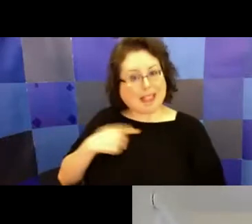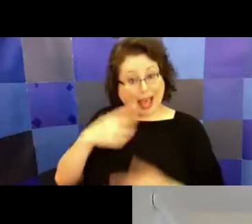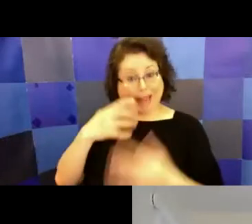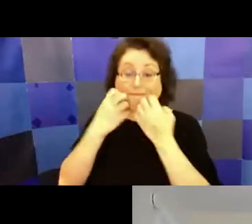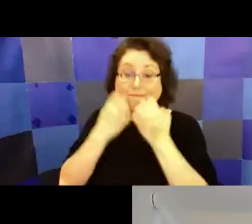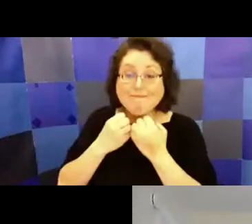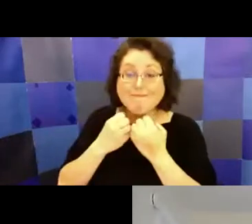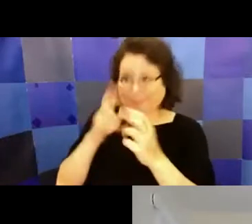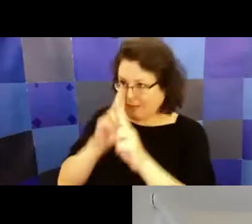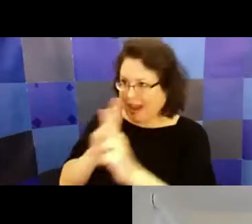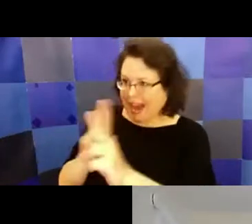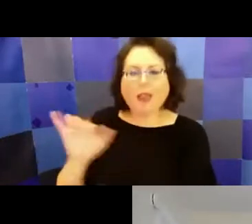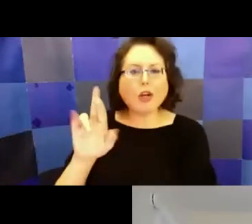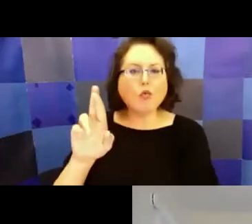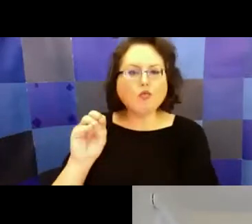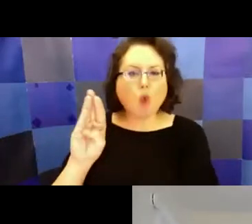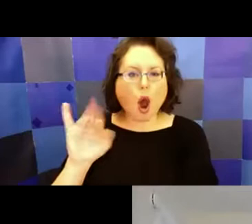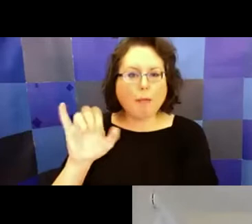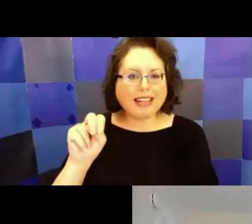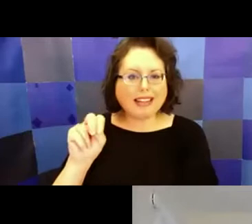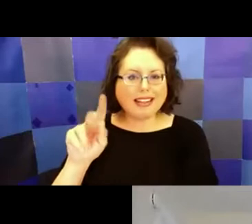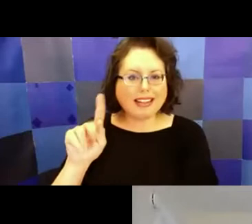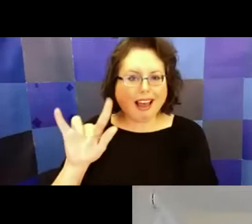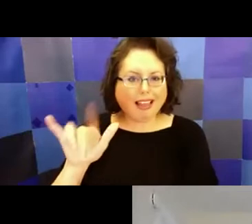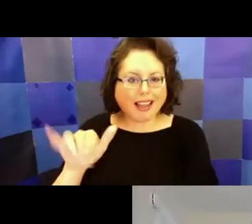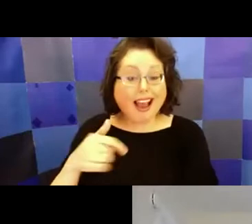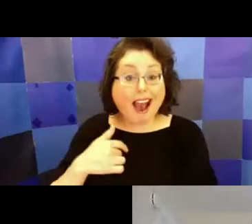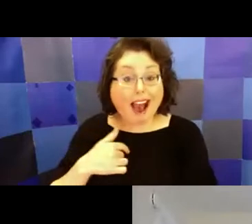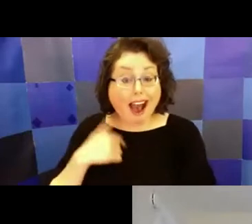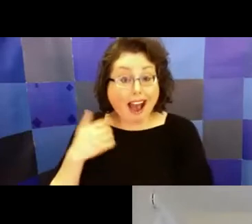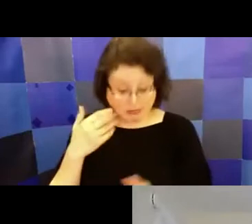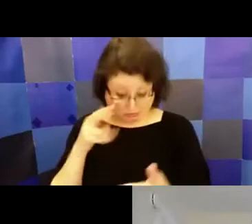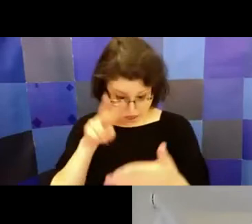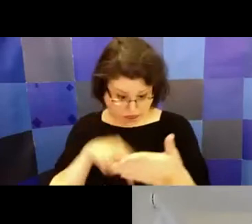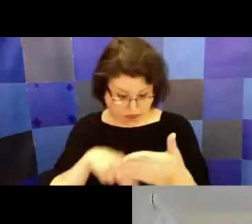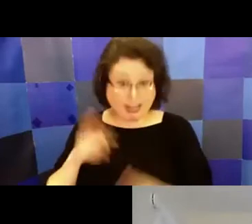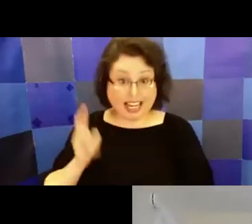Robin Kelly, I came to history because I wanted to understand the past in order to